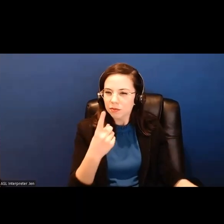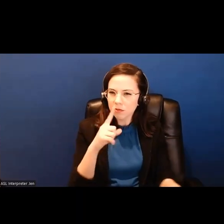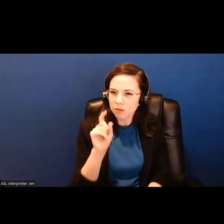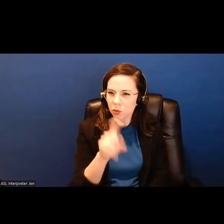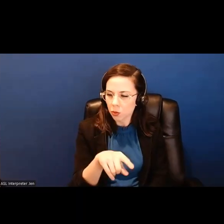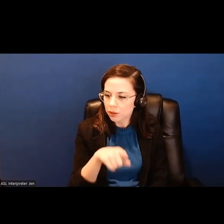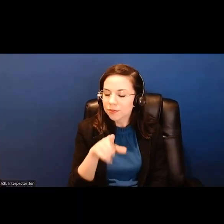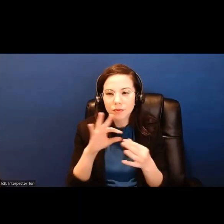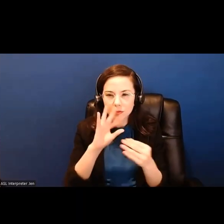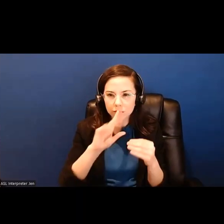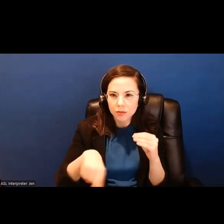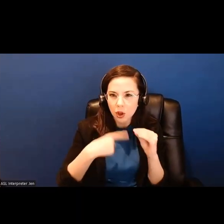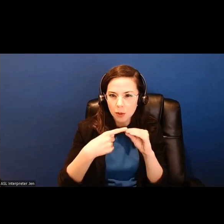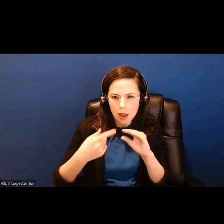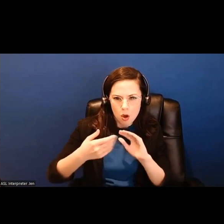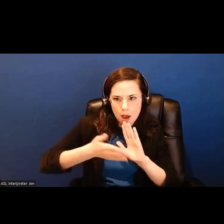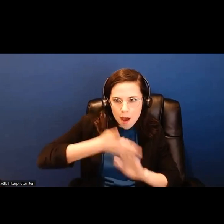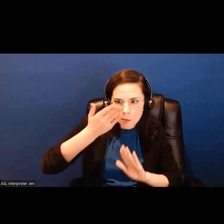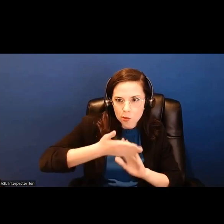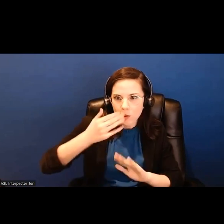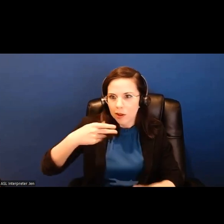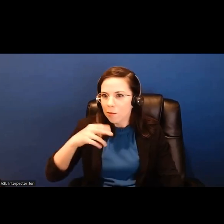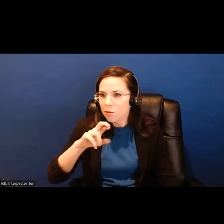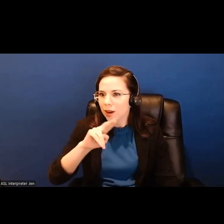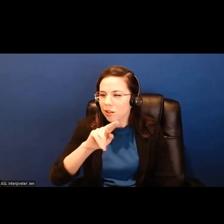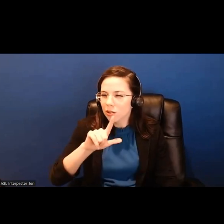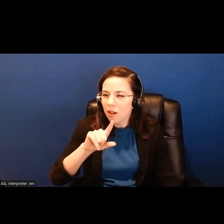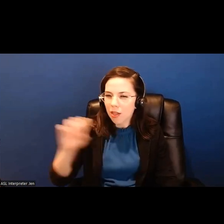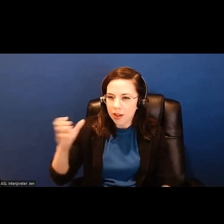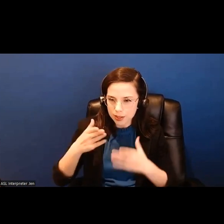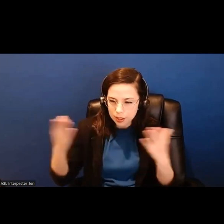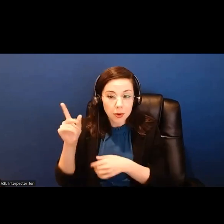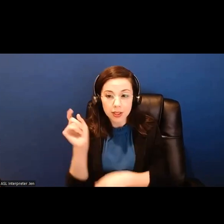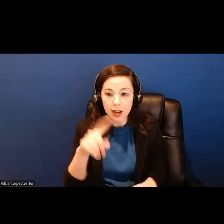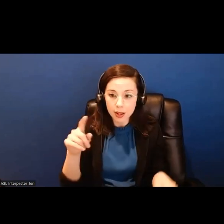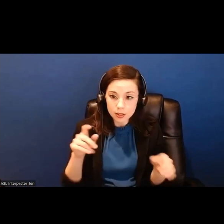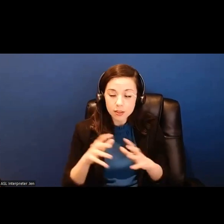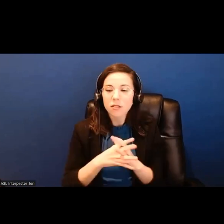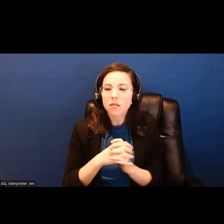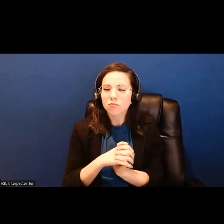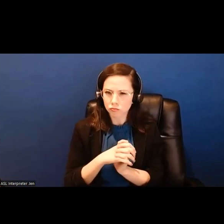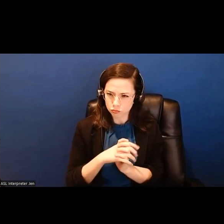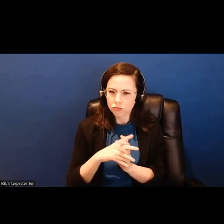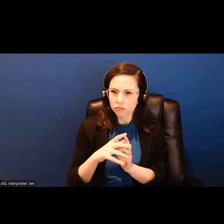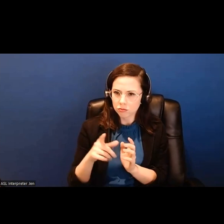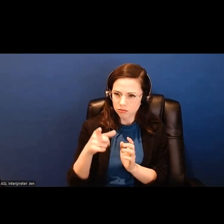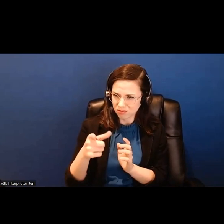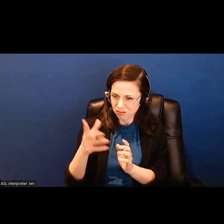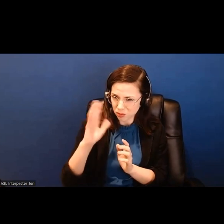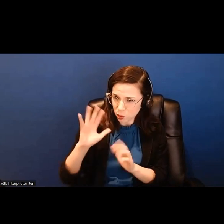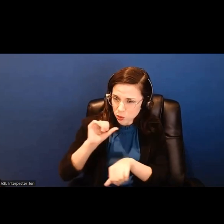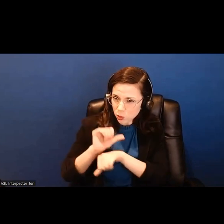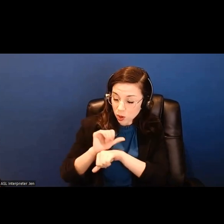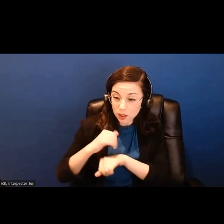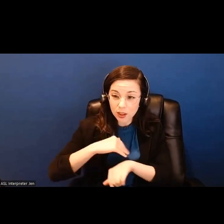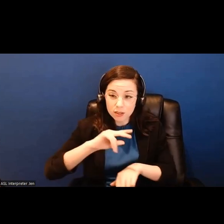started to operationalize things. And I just wanted to know if you can provide some clarity there. Someone was asking that you used to work on, is there a second group? I think there